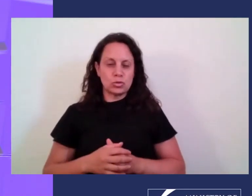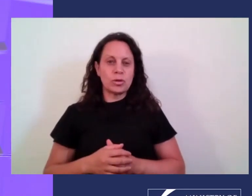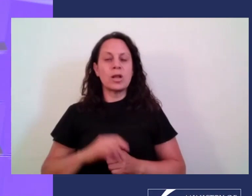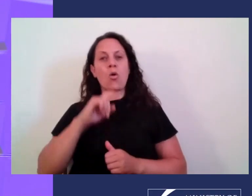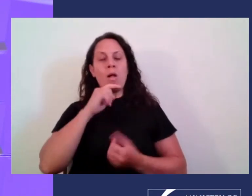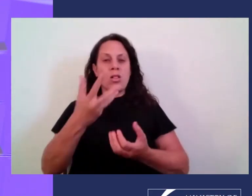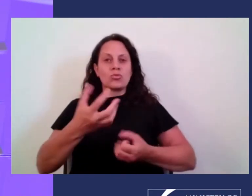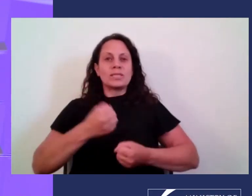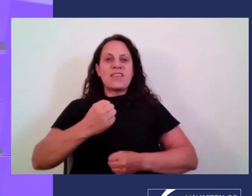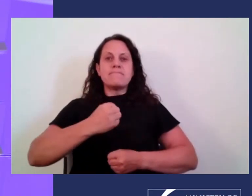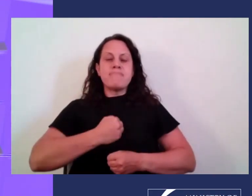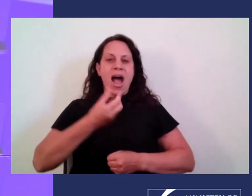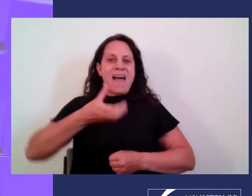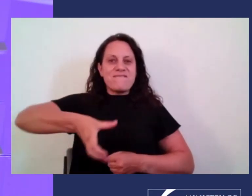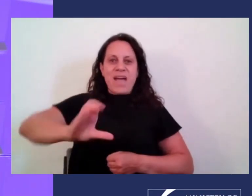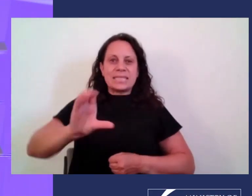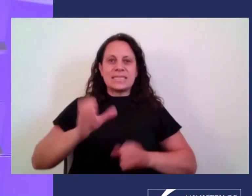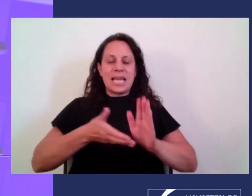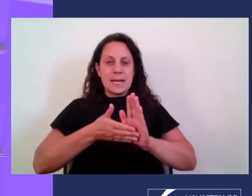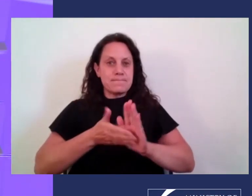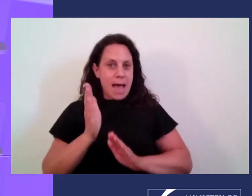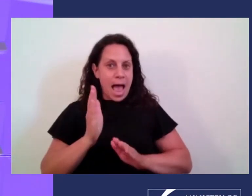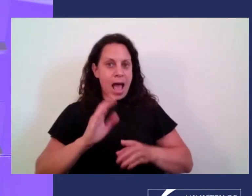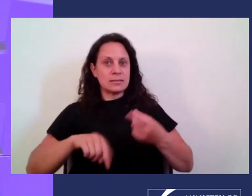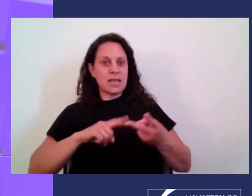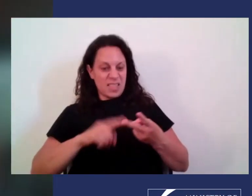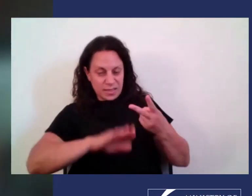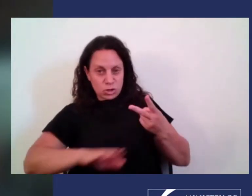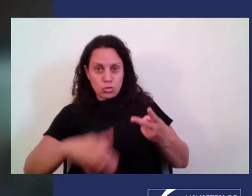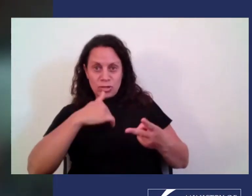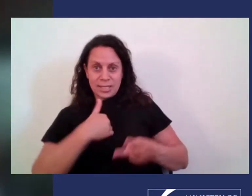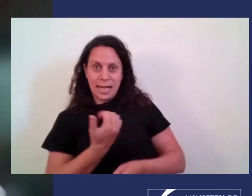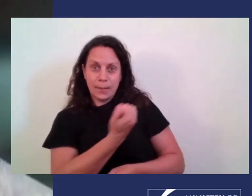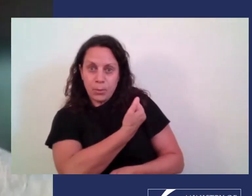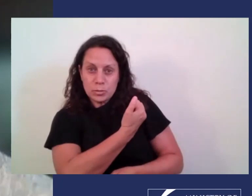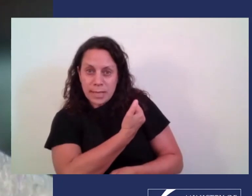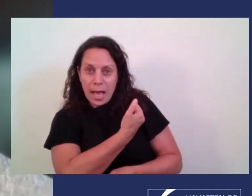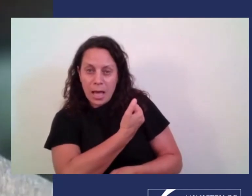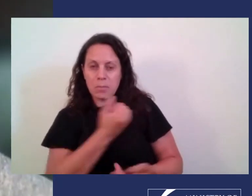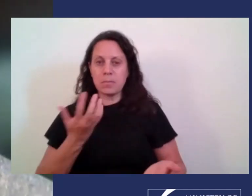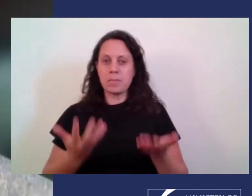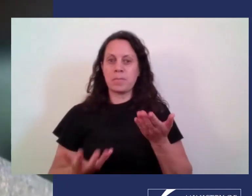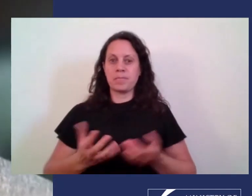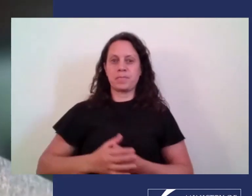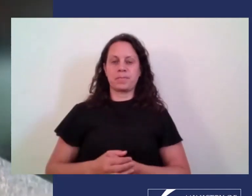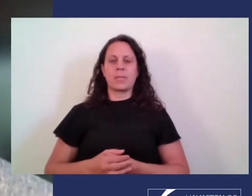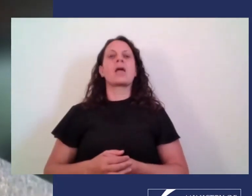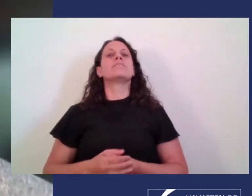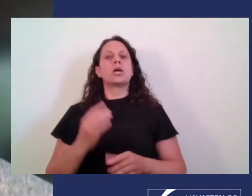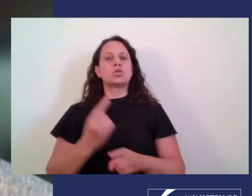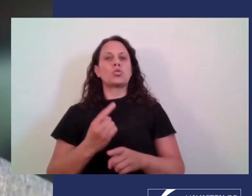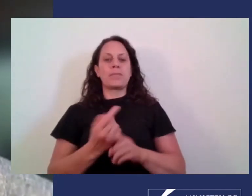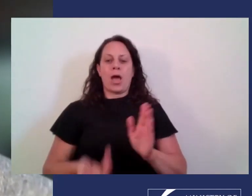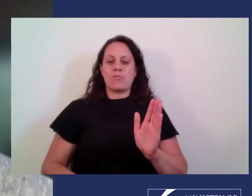and if they'll have to do boosters as well, and then jump in. We don't know yet about boosters for